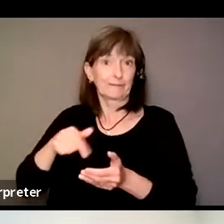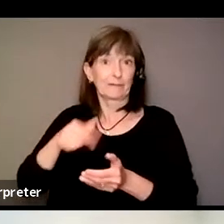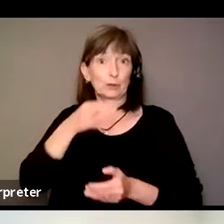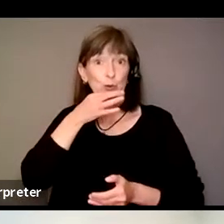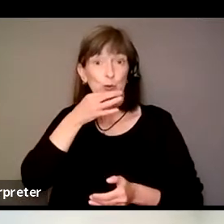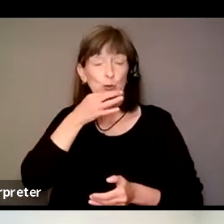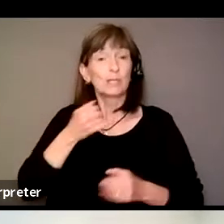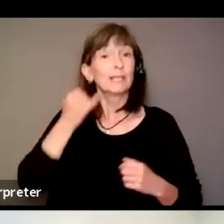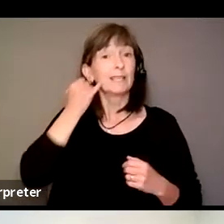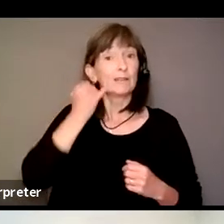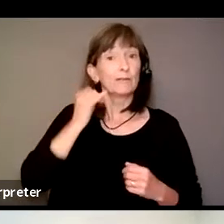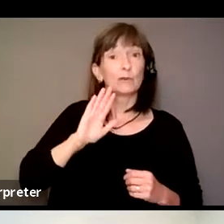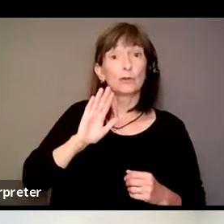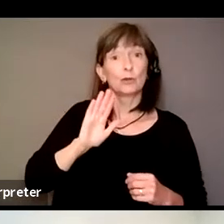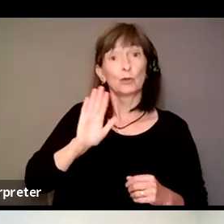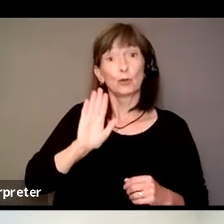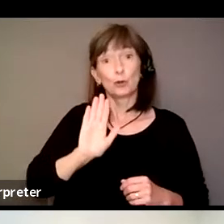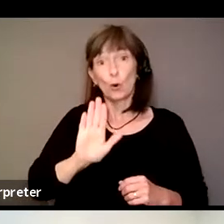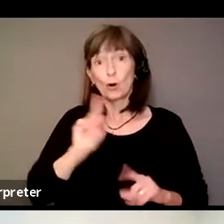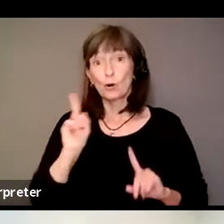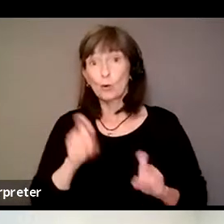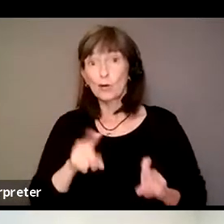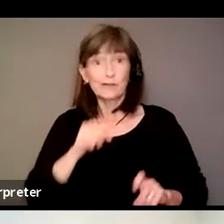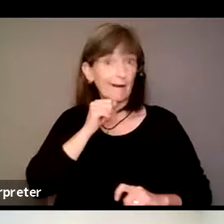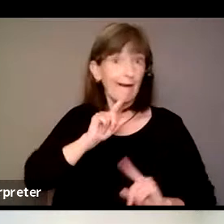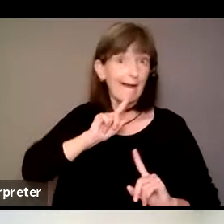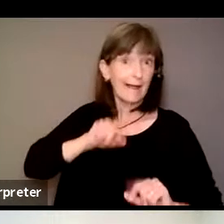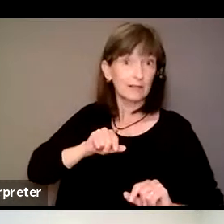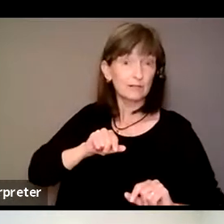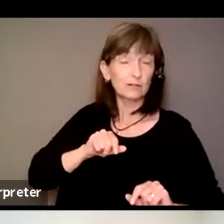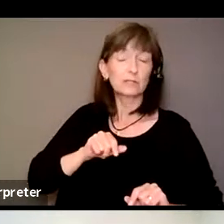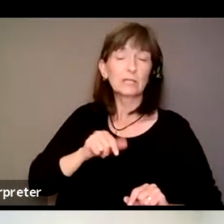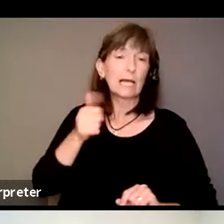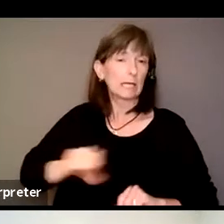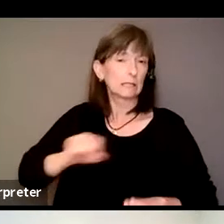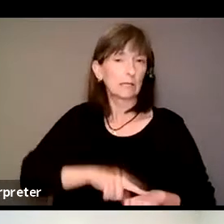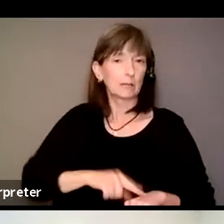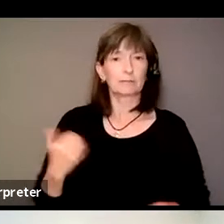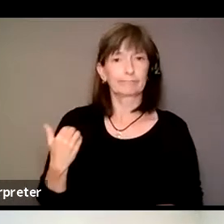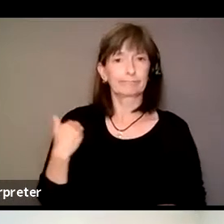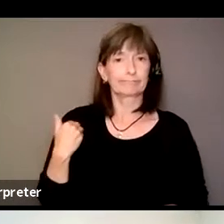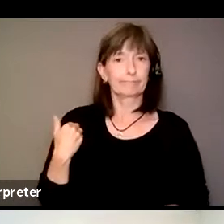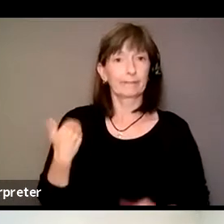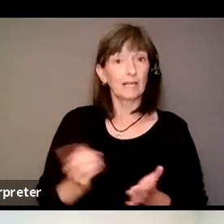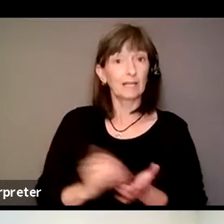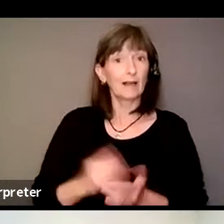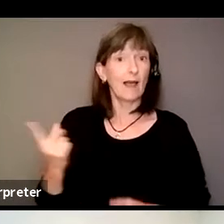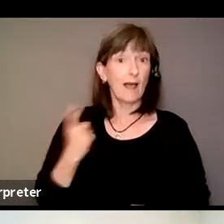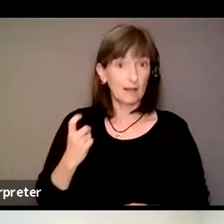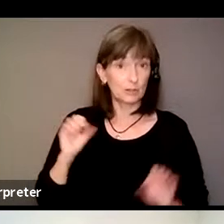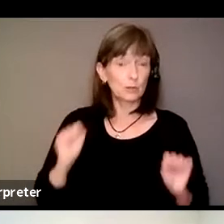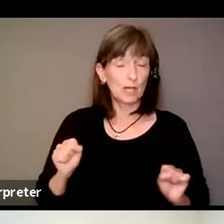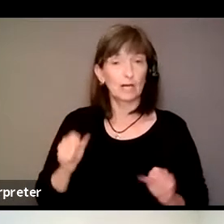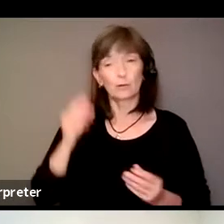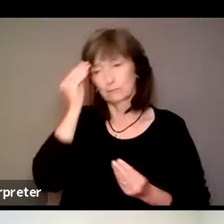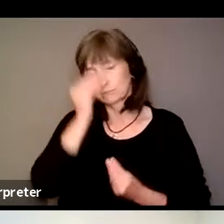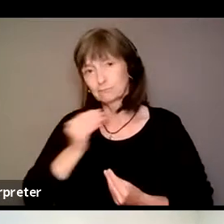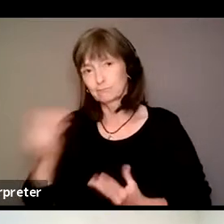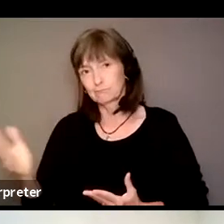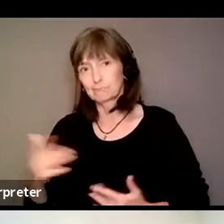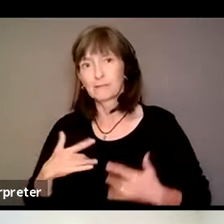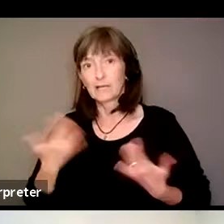get the answer that you're looking for today on some of those questions, then by all means, reach out to me and we'll see what we can do to get information to you. So,